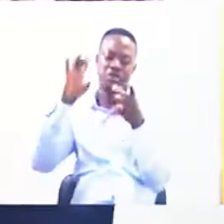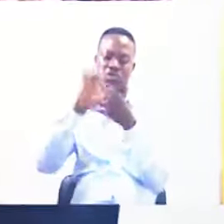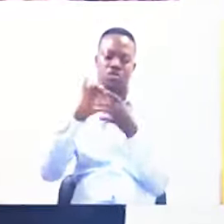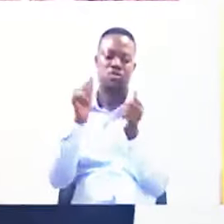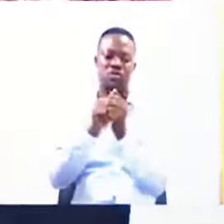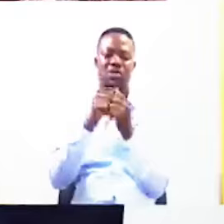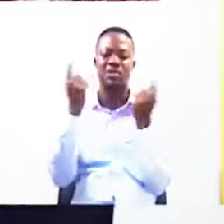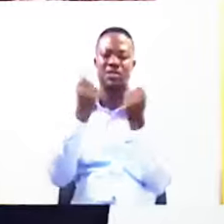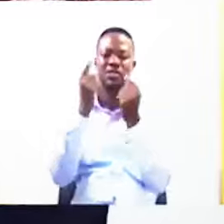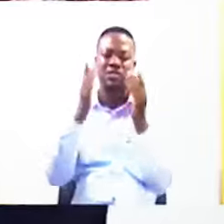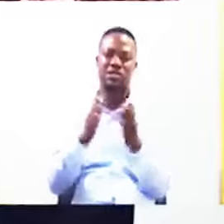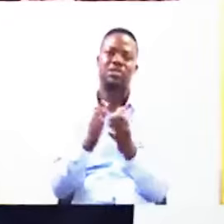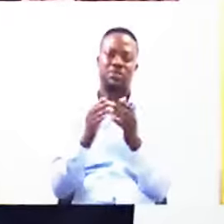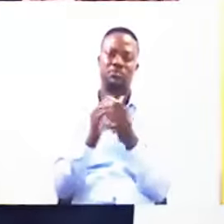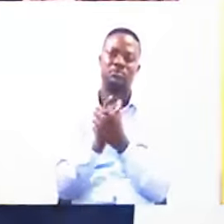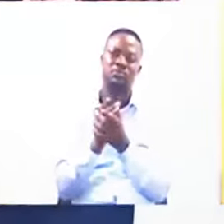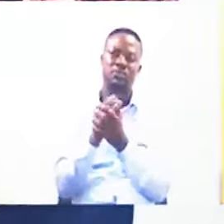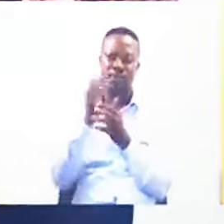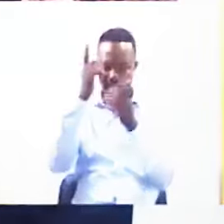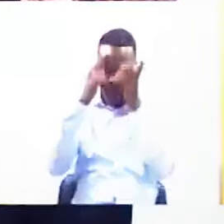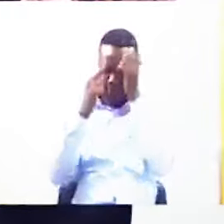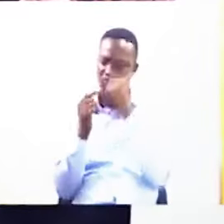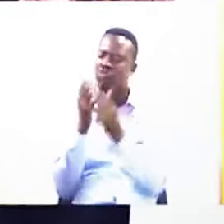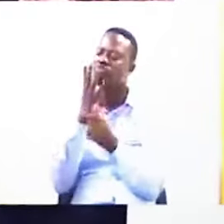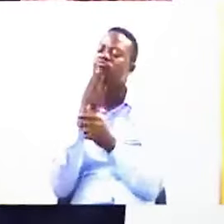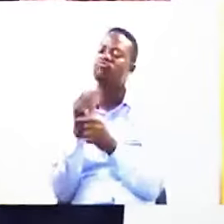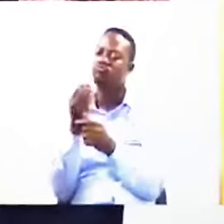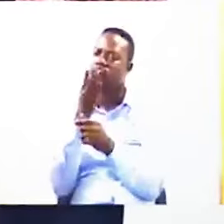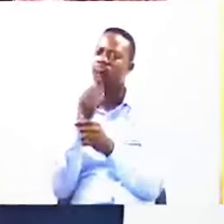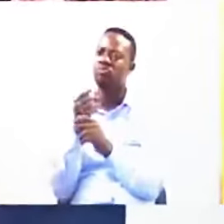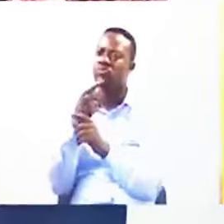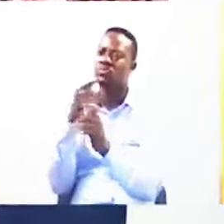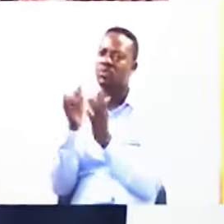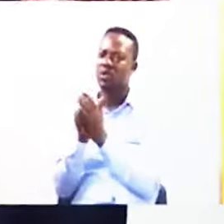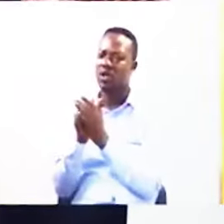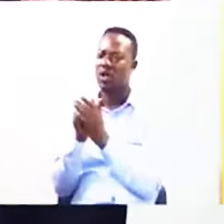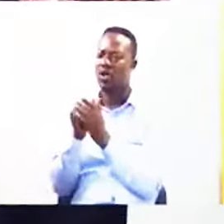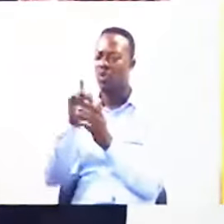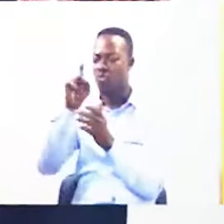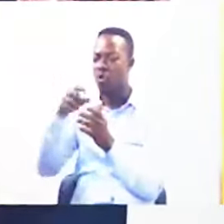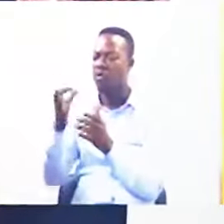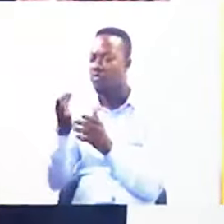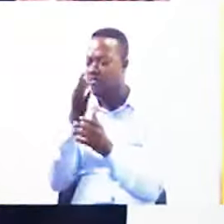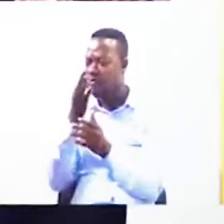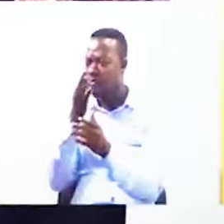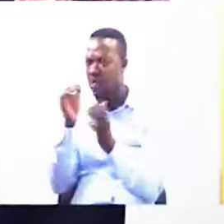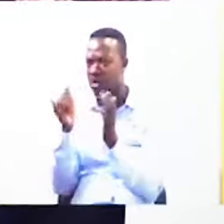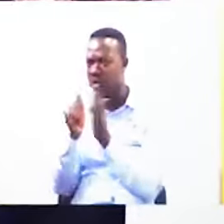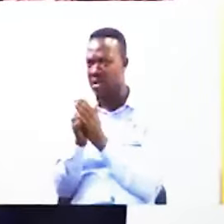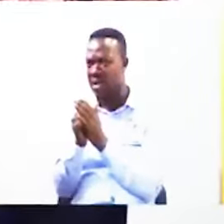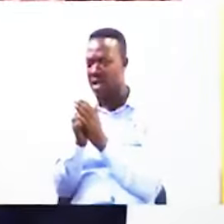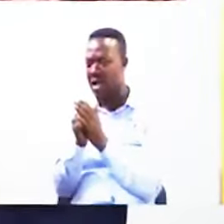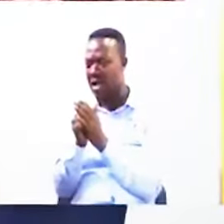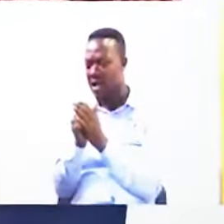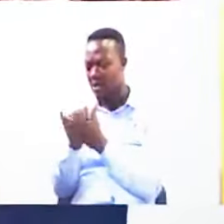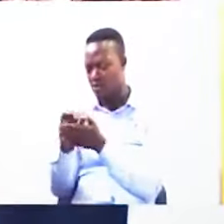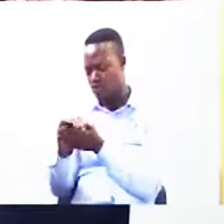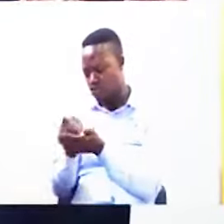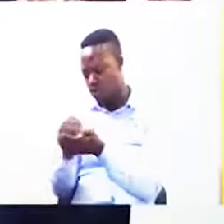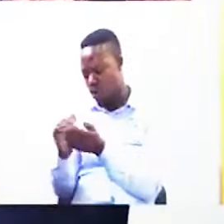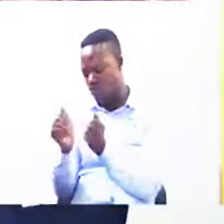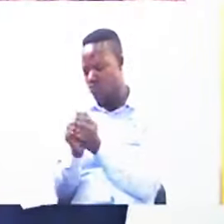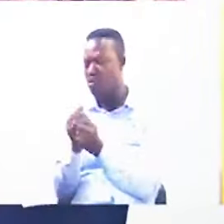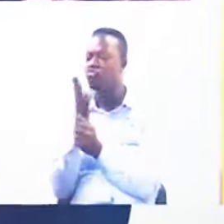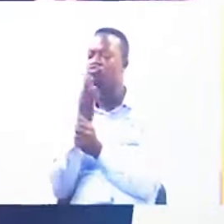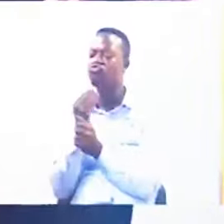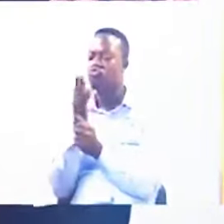because Jews need meals that are prepared according to Jewish dietary laws. It stands a Yudafor